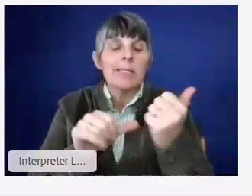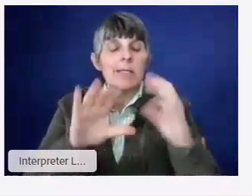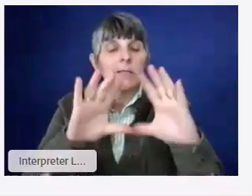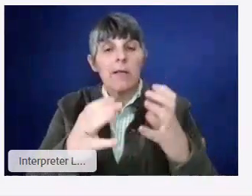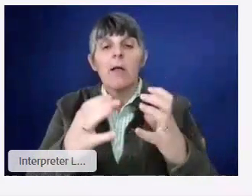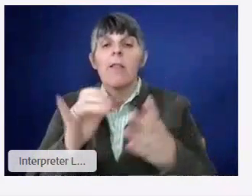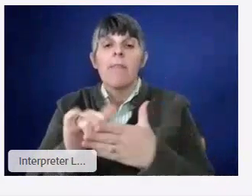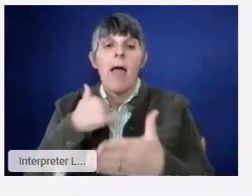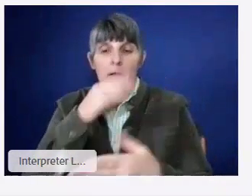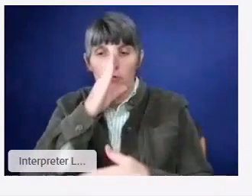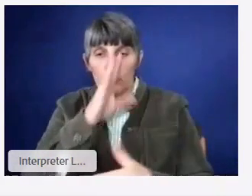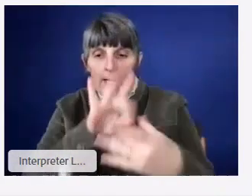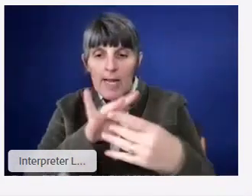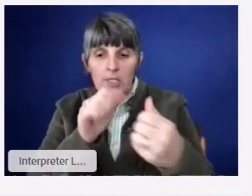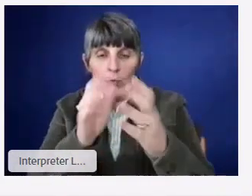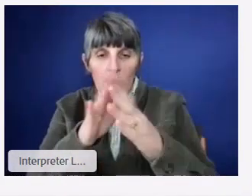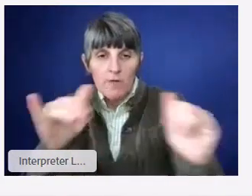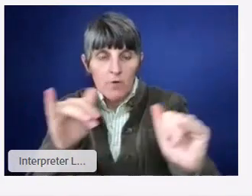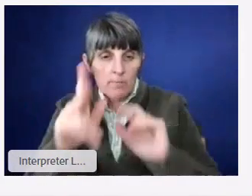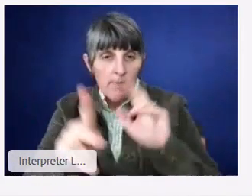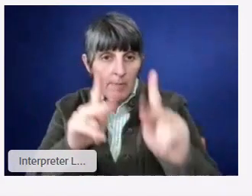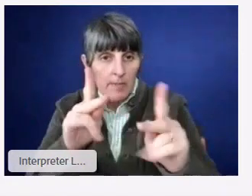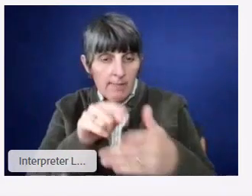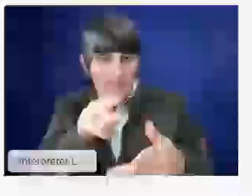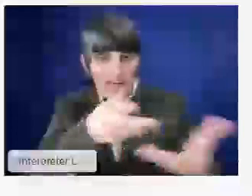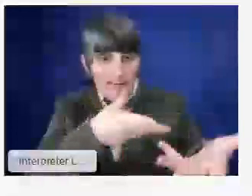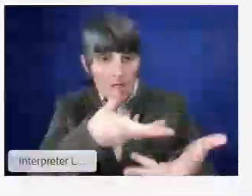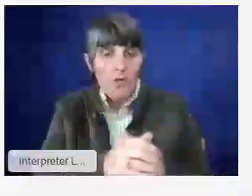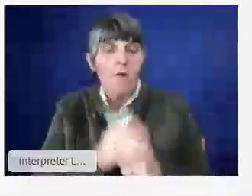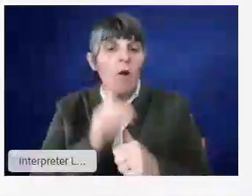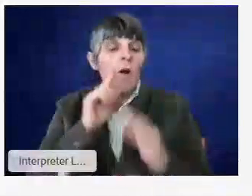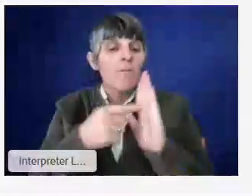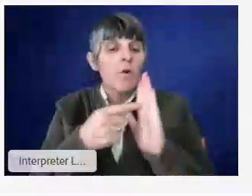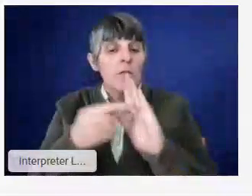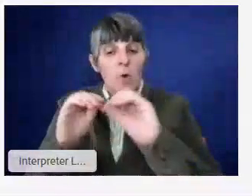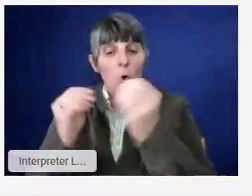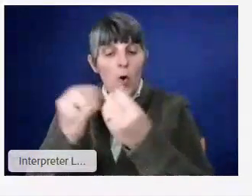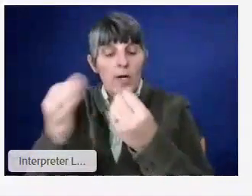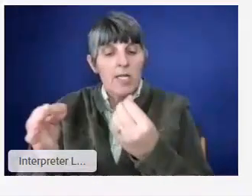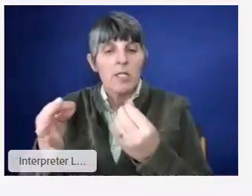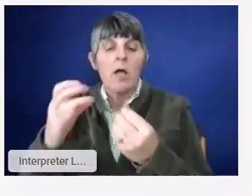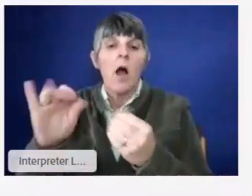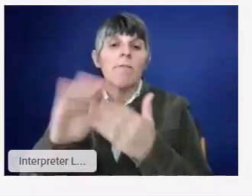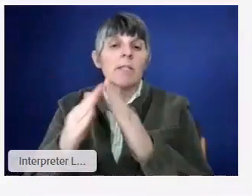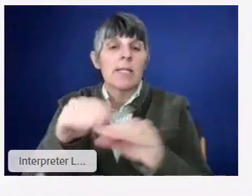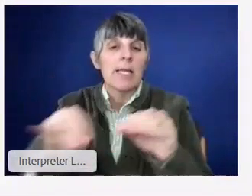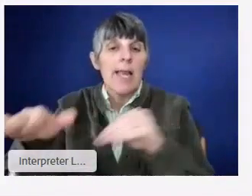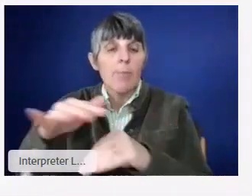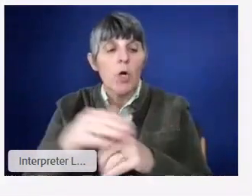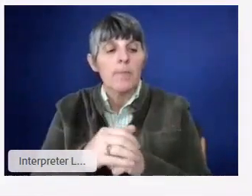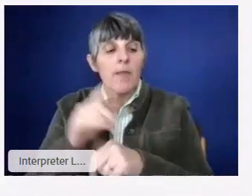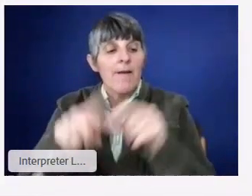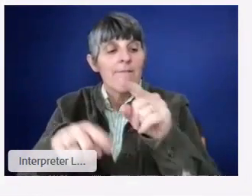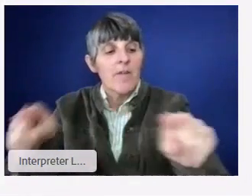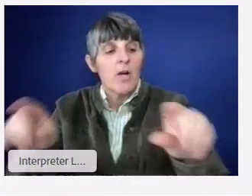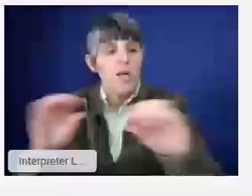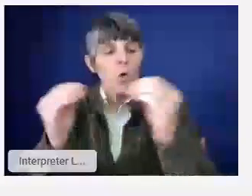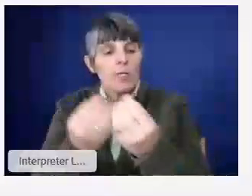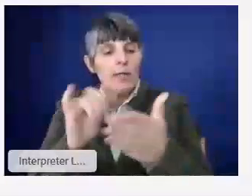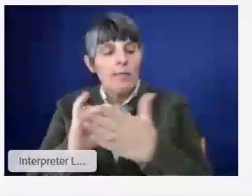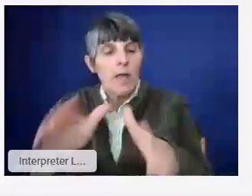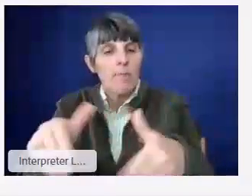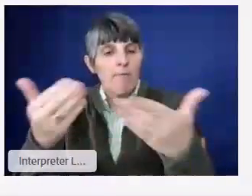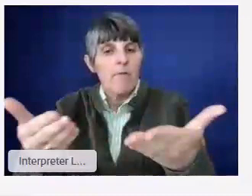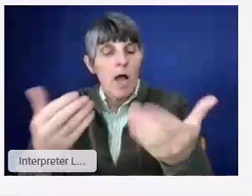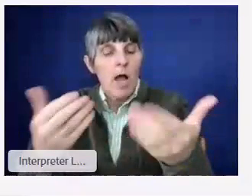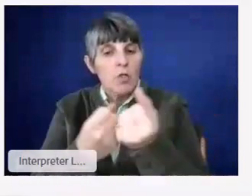direct connections with diverse populations that they serve, such as the organization Heart of the City Neighborhood, various organizations that provide